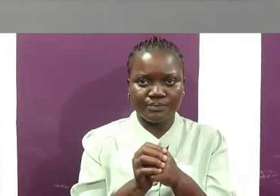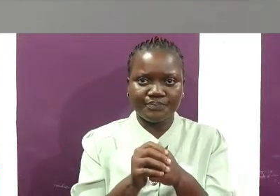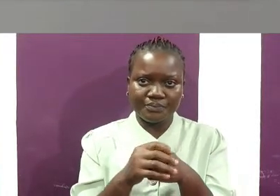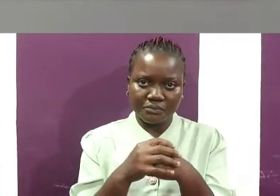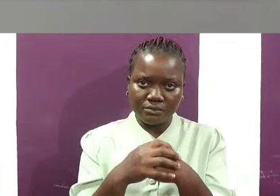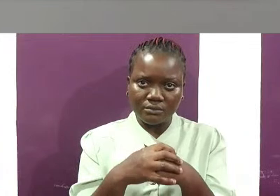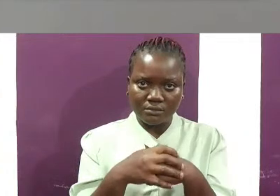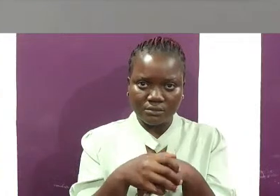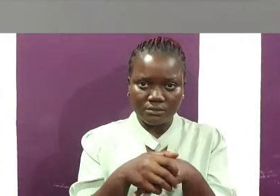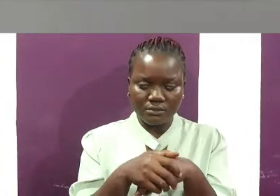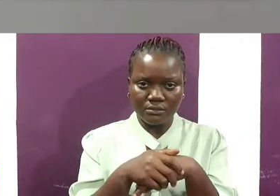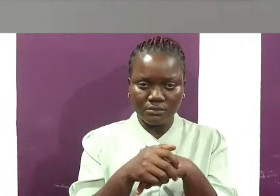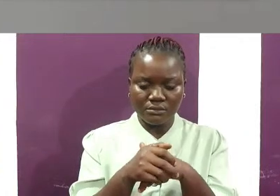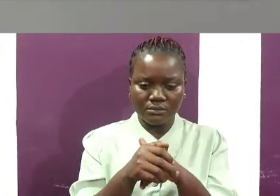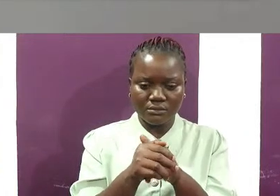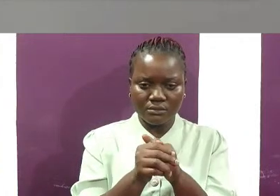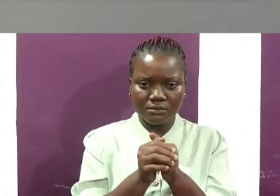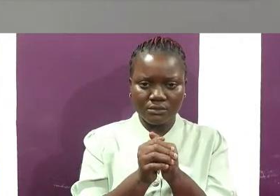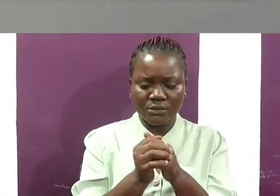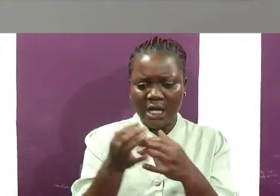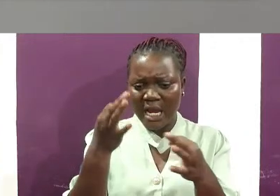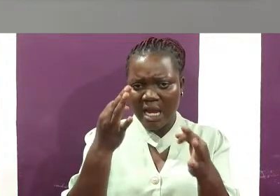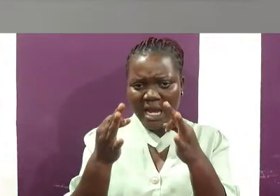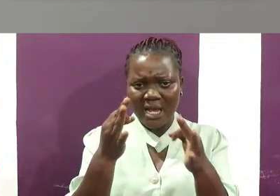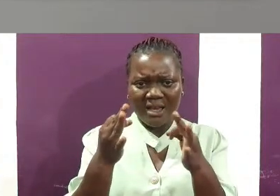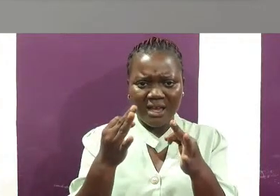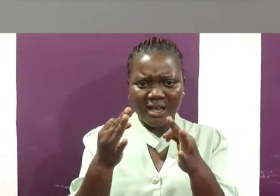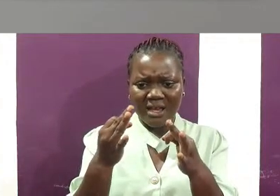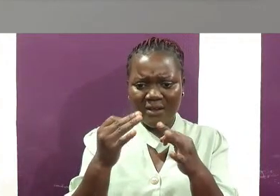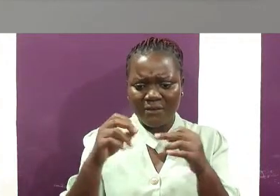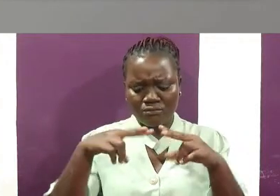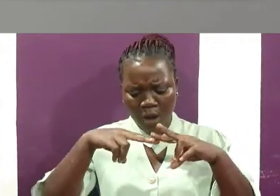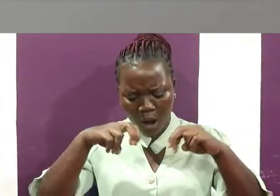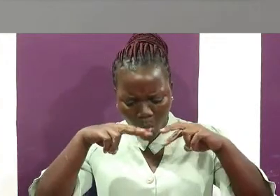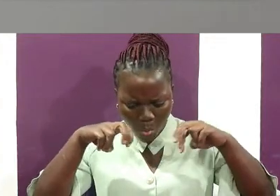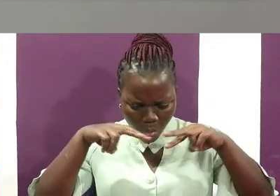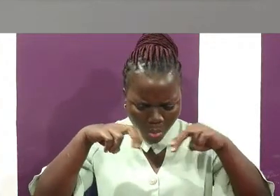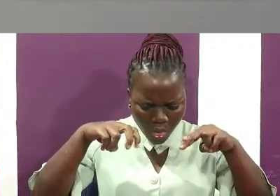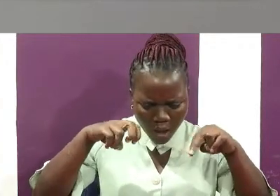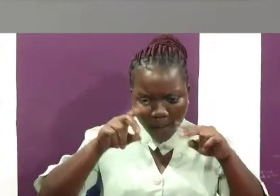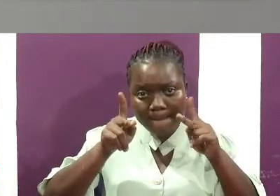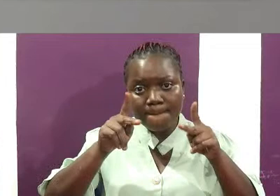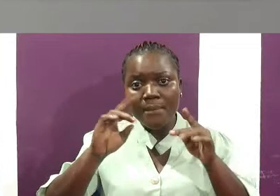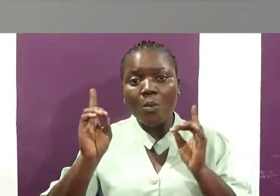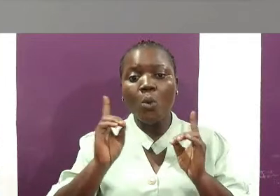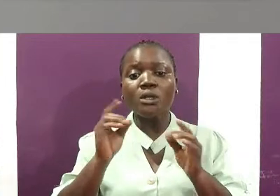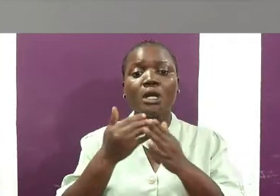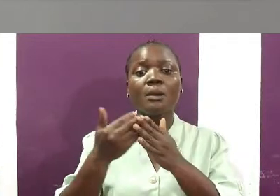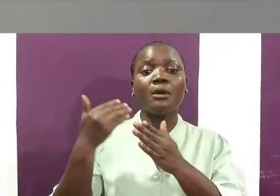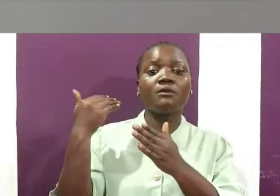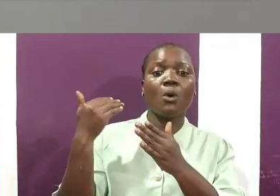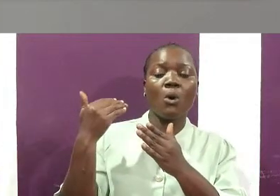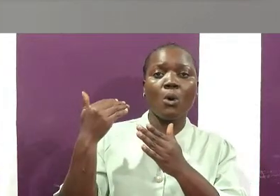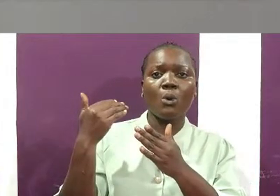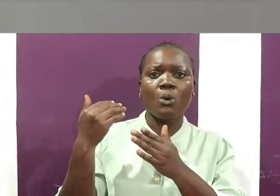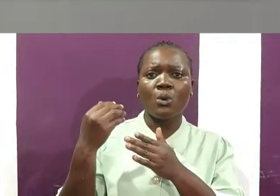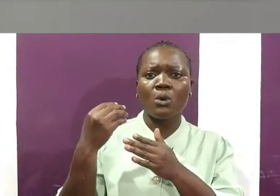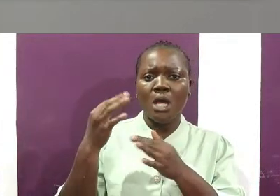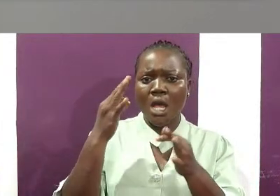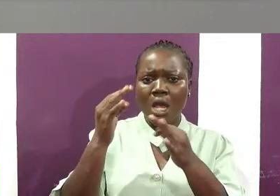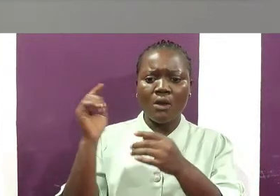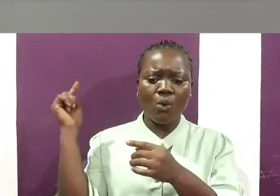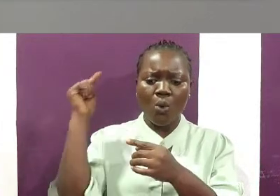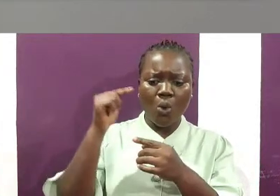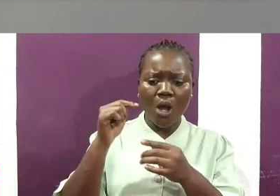380,000 churches. Se ohwe eye enhwehwemu a enkrofobi aye a o tresse oba America ha ye